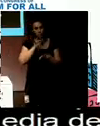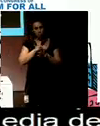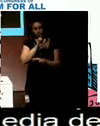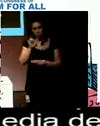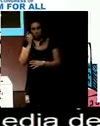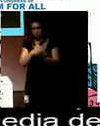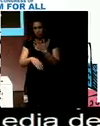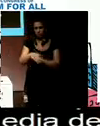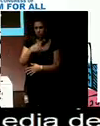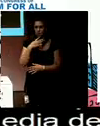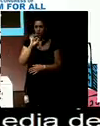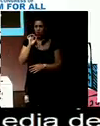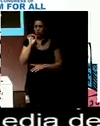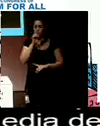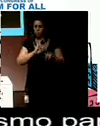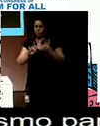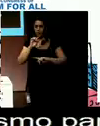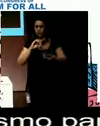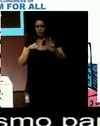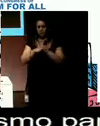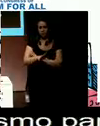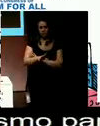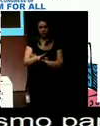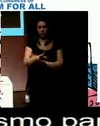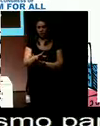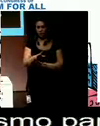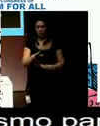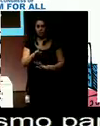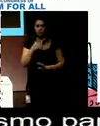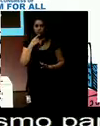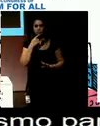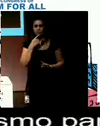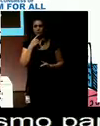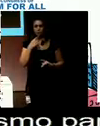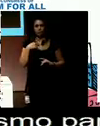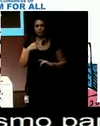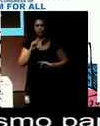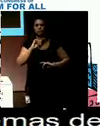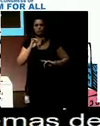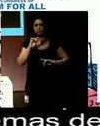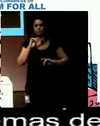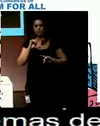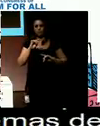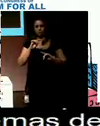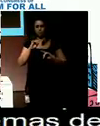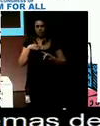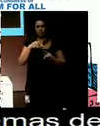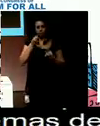Tourism for disabled people or with problems to accessibility,